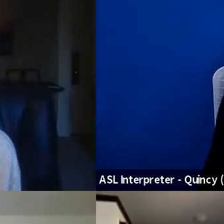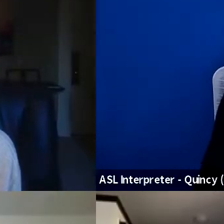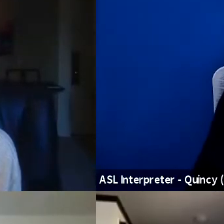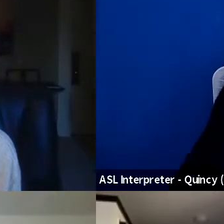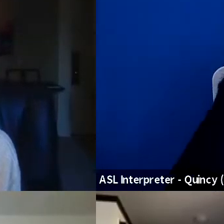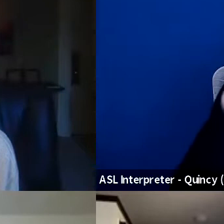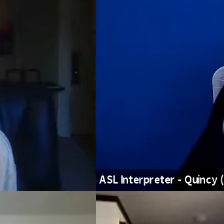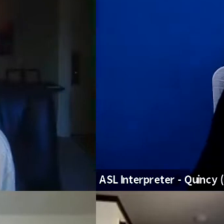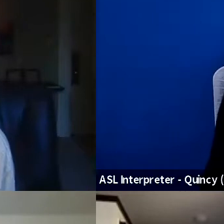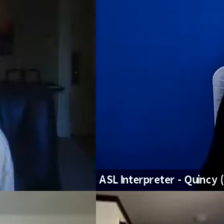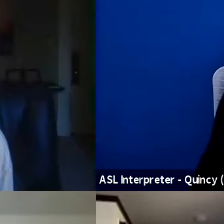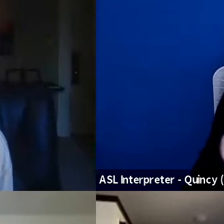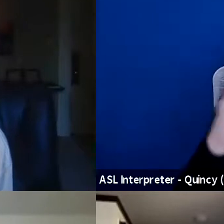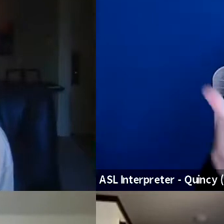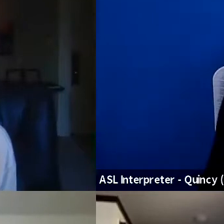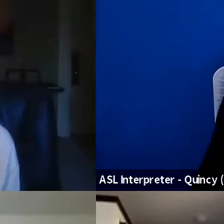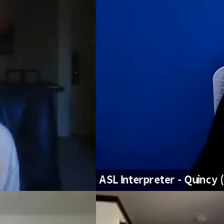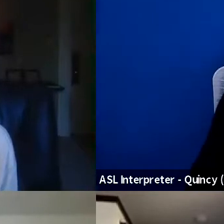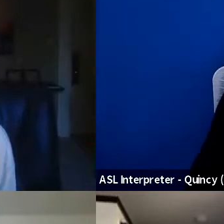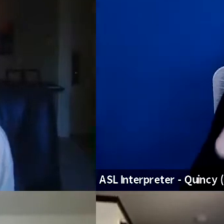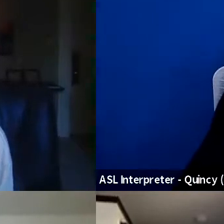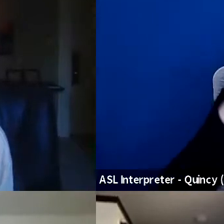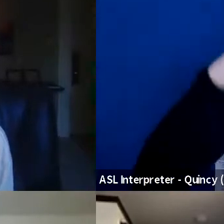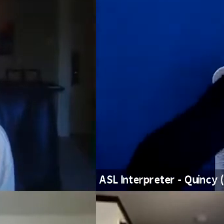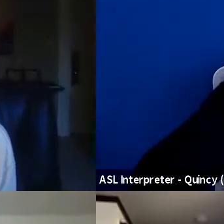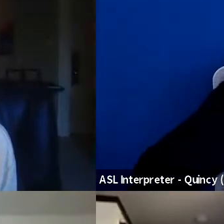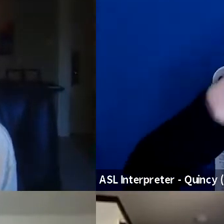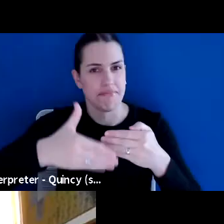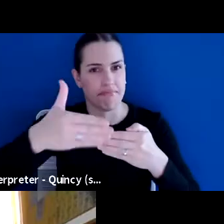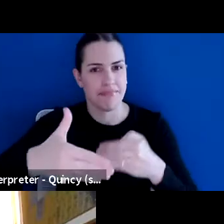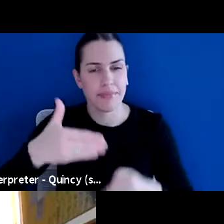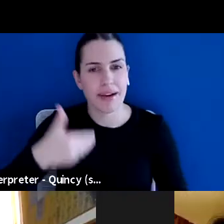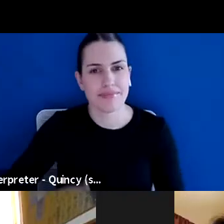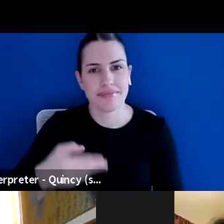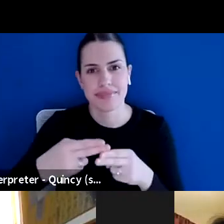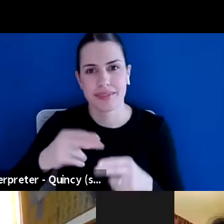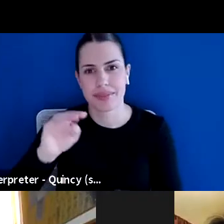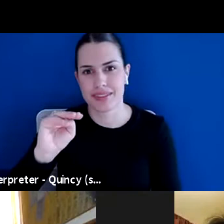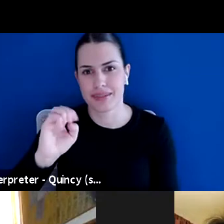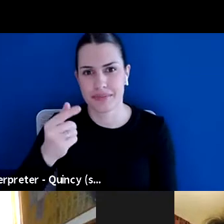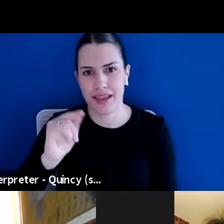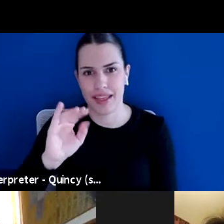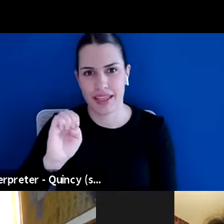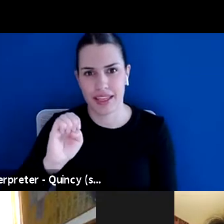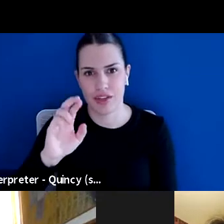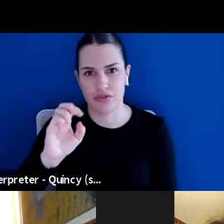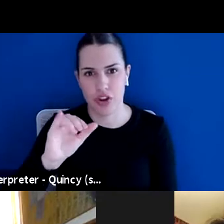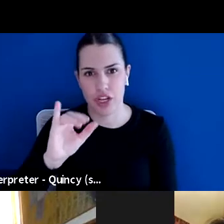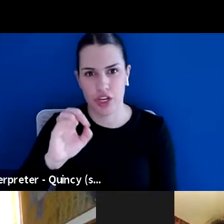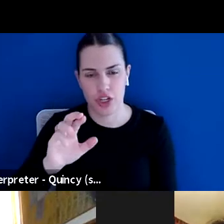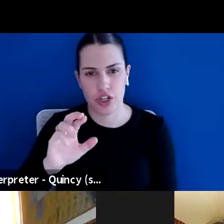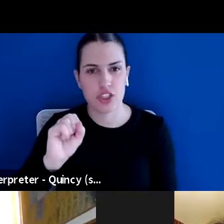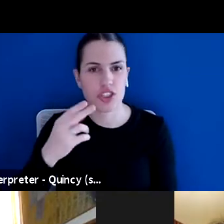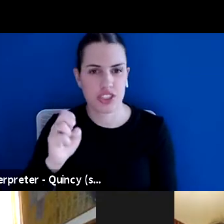I can introduce myself more in depth in the next couple of slides, but my name is Maggie Royer, she, her, hers. I'm currently